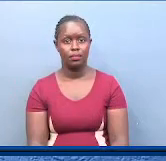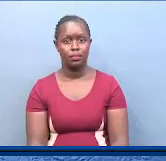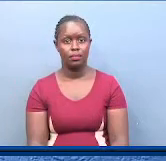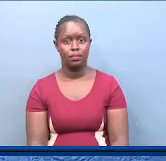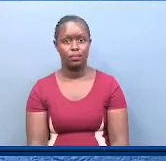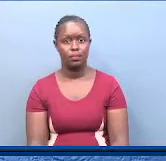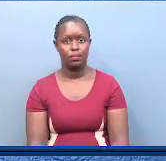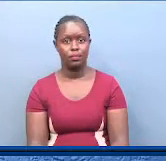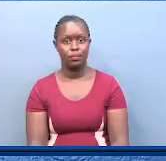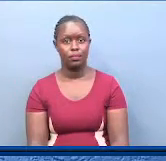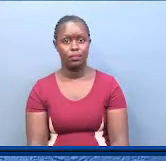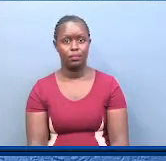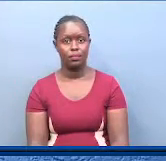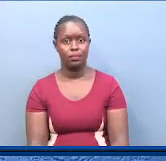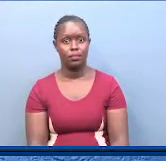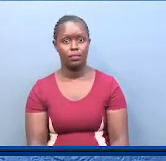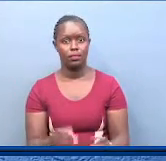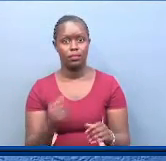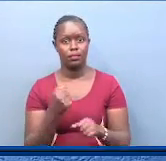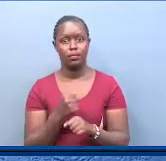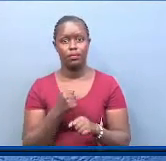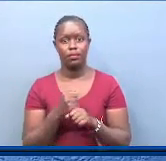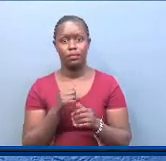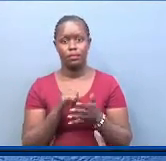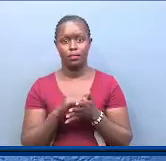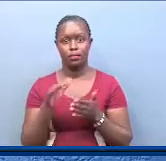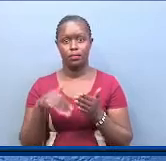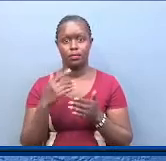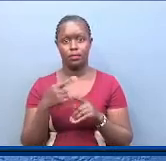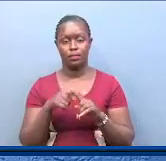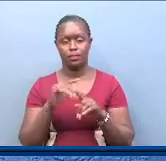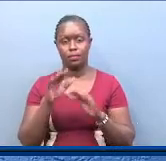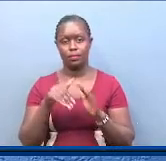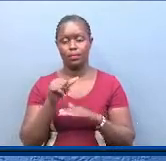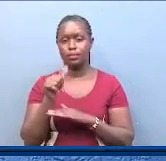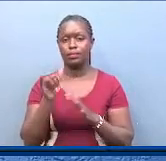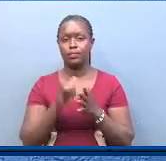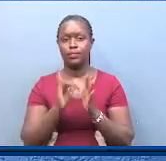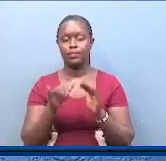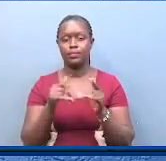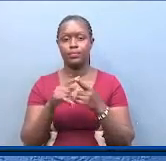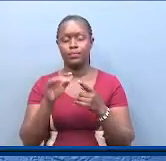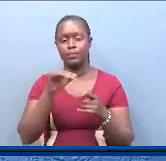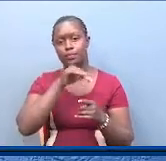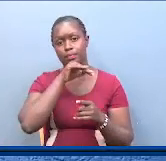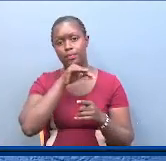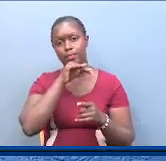national events, and William Ruto has done that judiciously. The rest of it he gave to Raila,